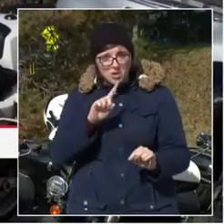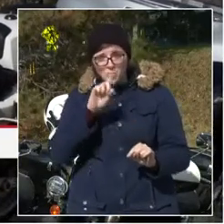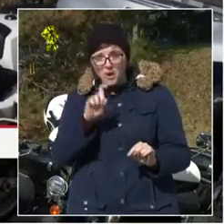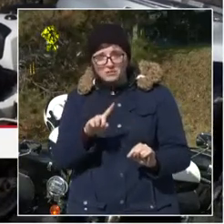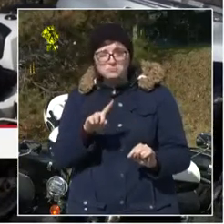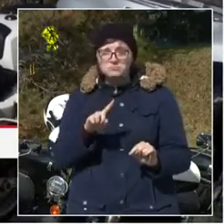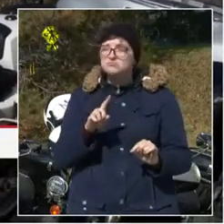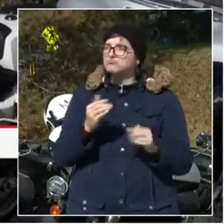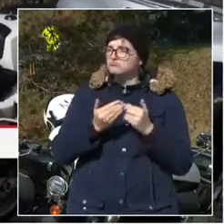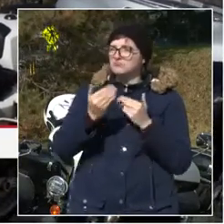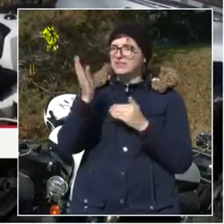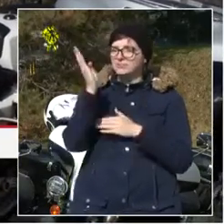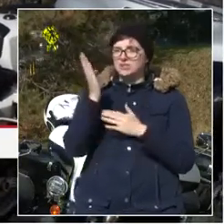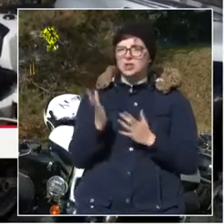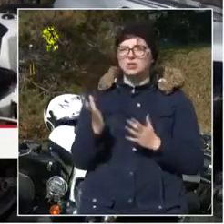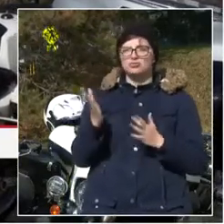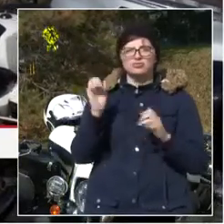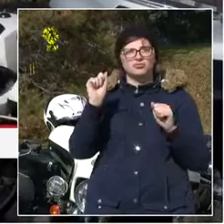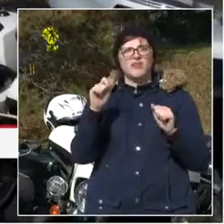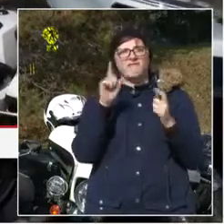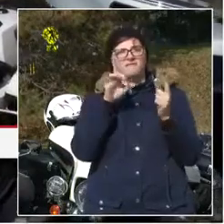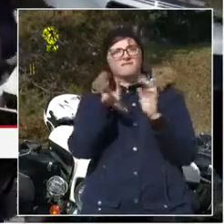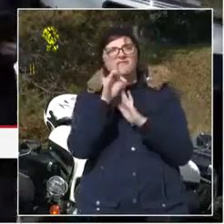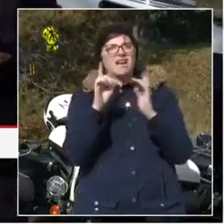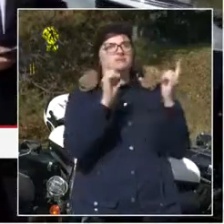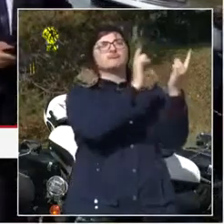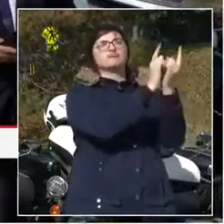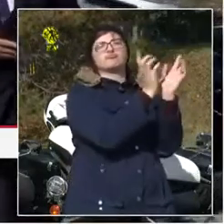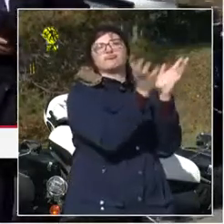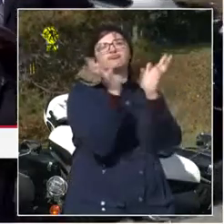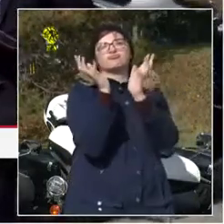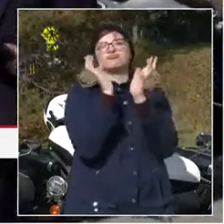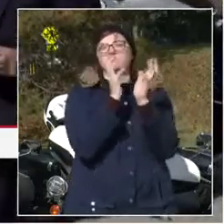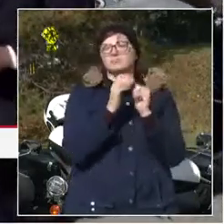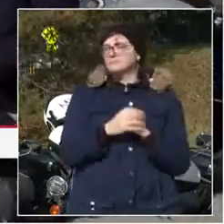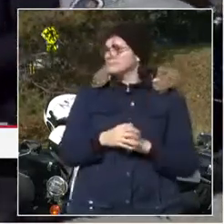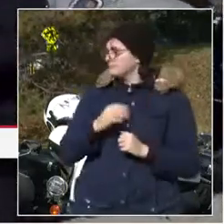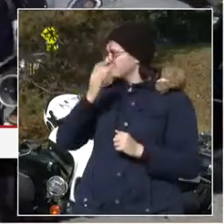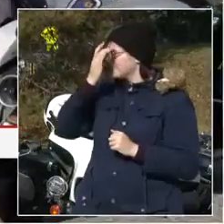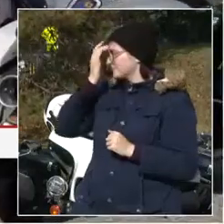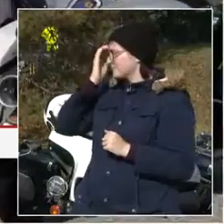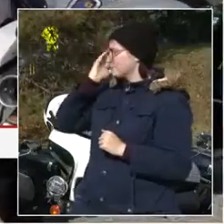speakers will be available for questions on the side. Mayor Bowser.